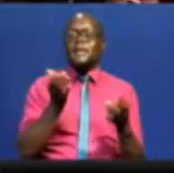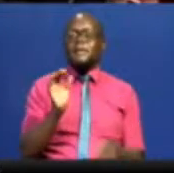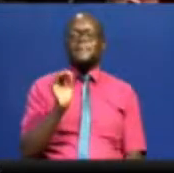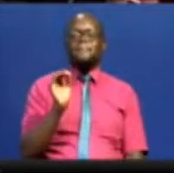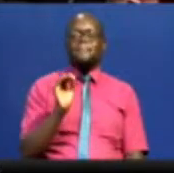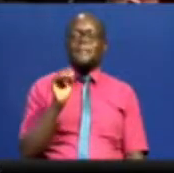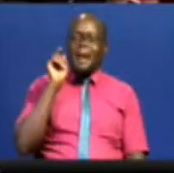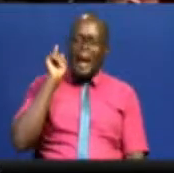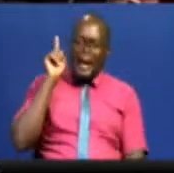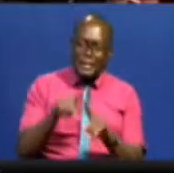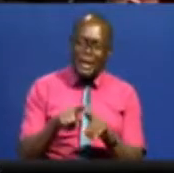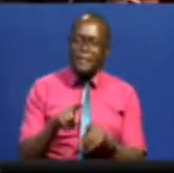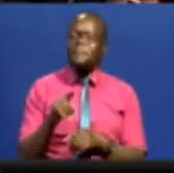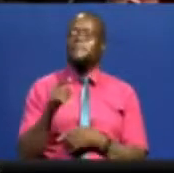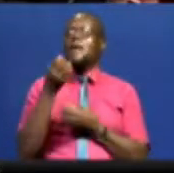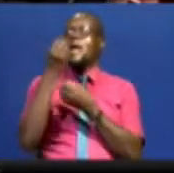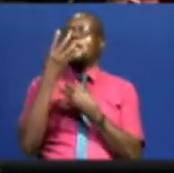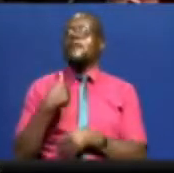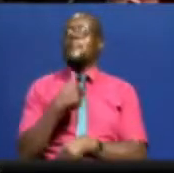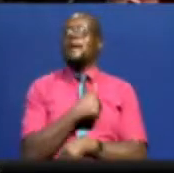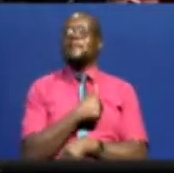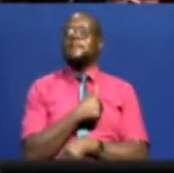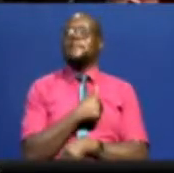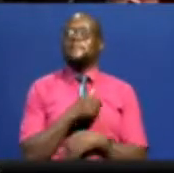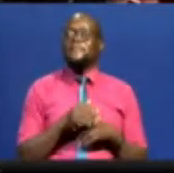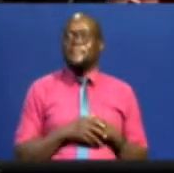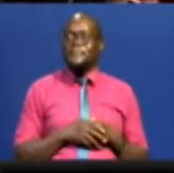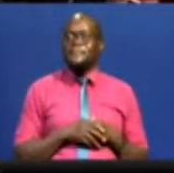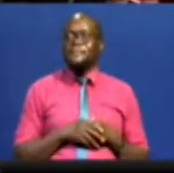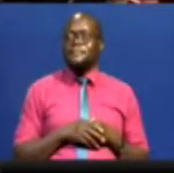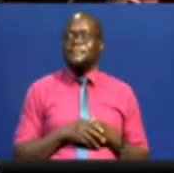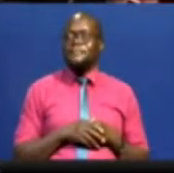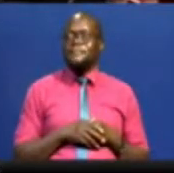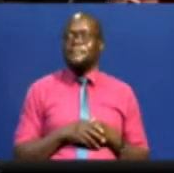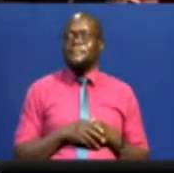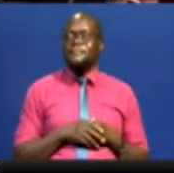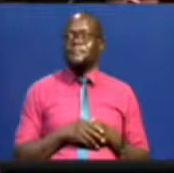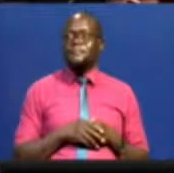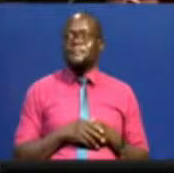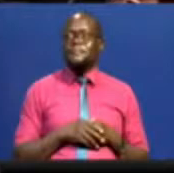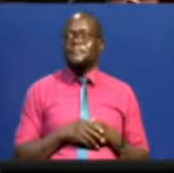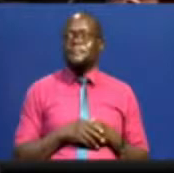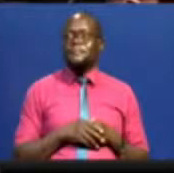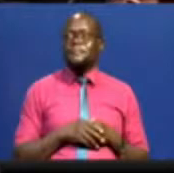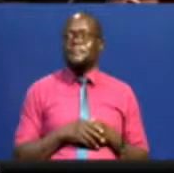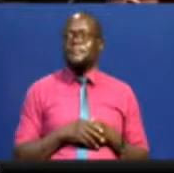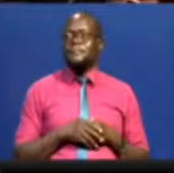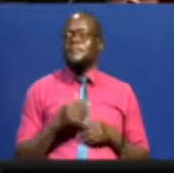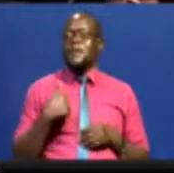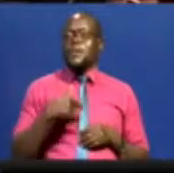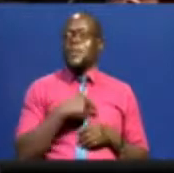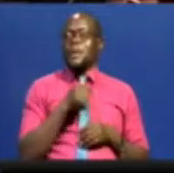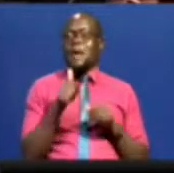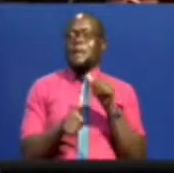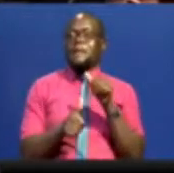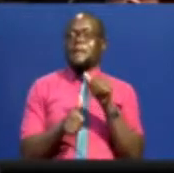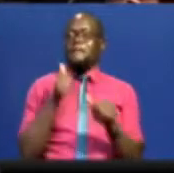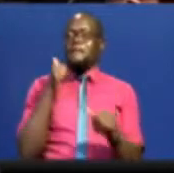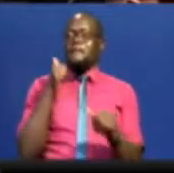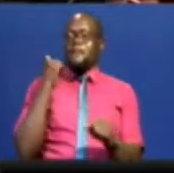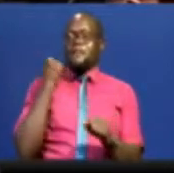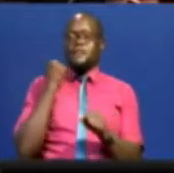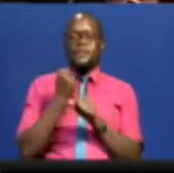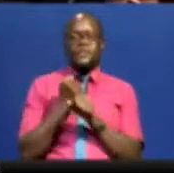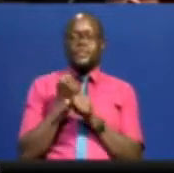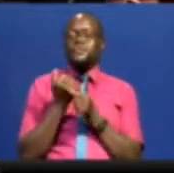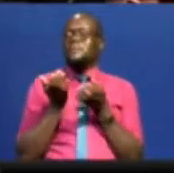business. I think so. The House would be in order to decline to transact any other